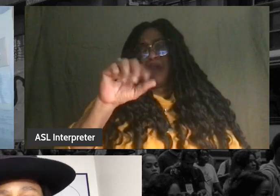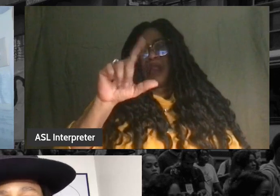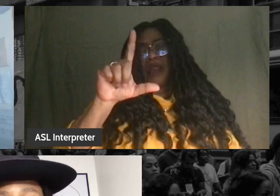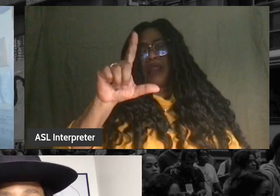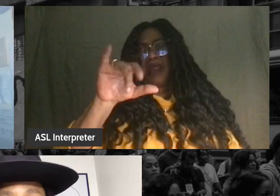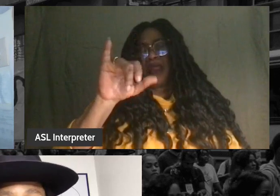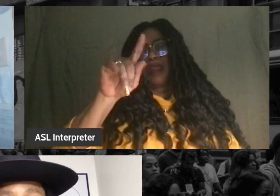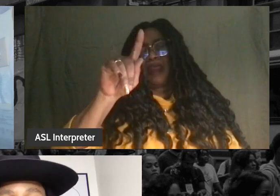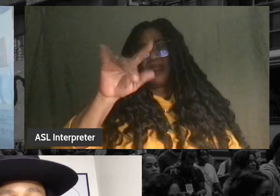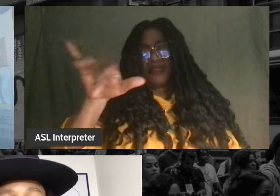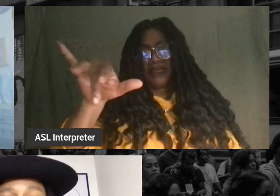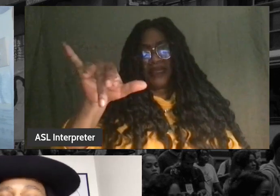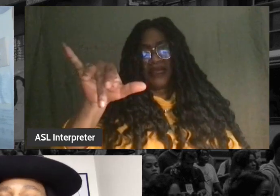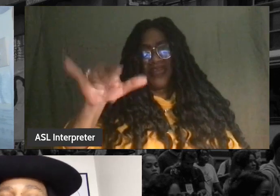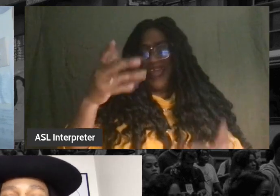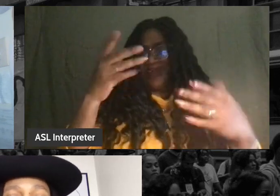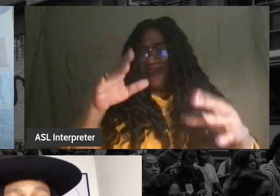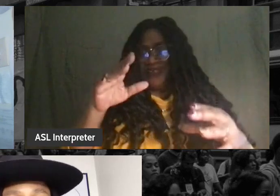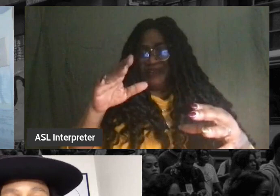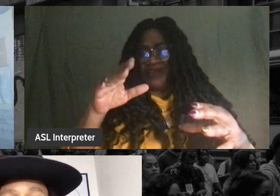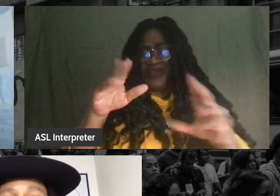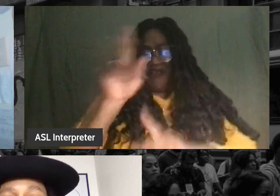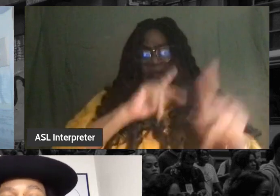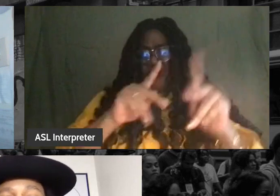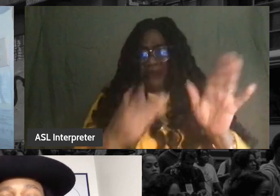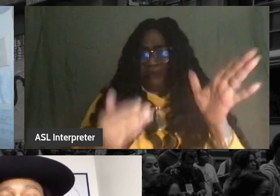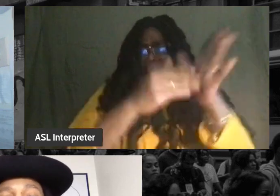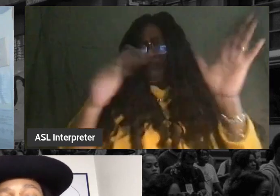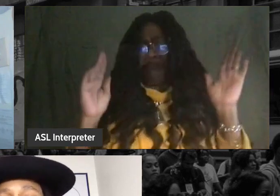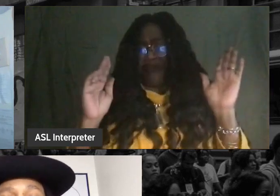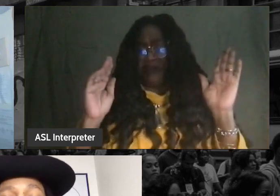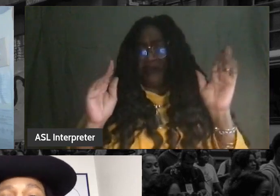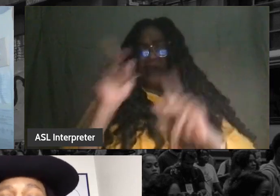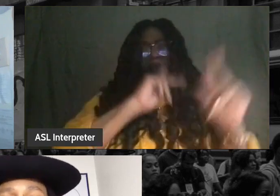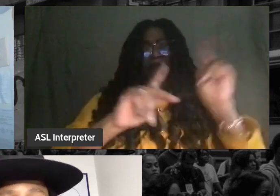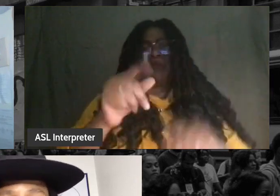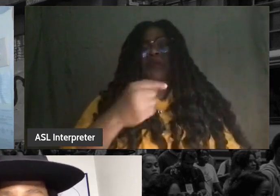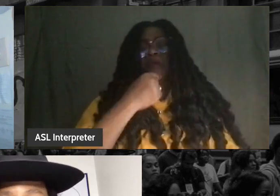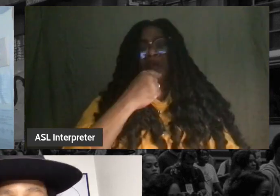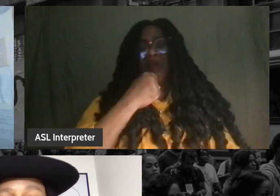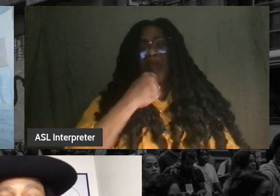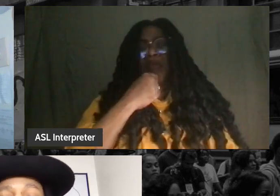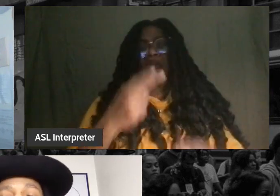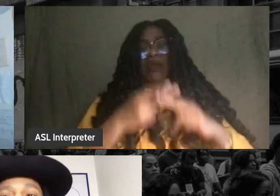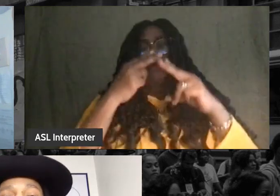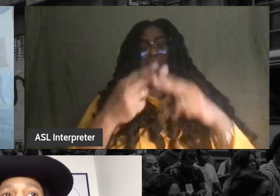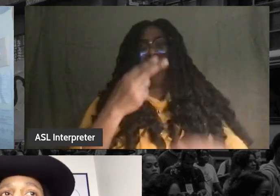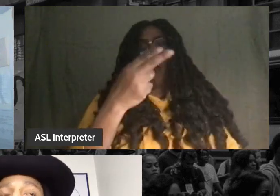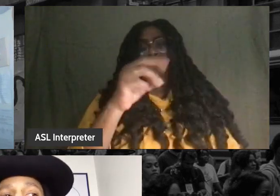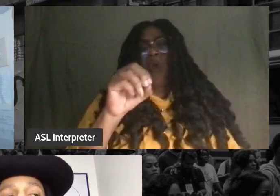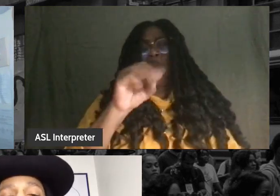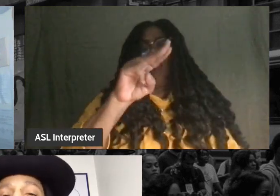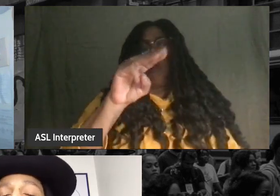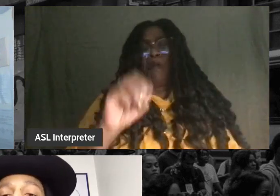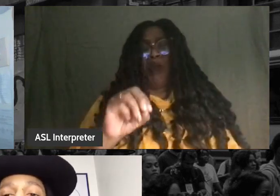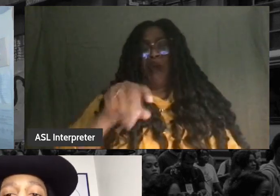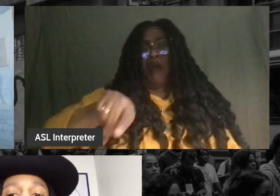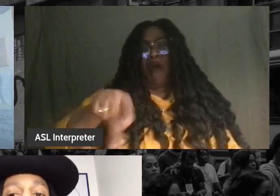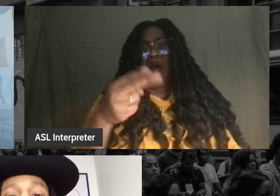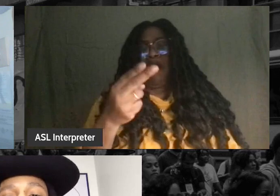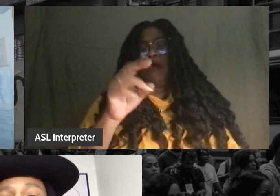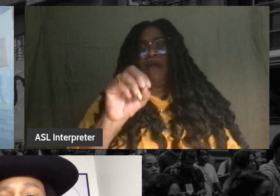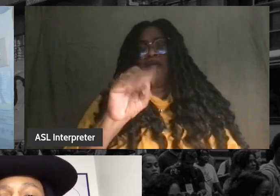of homophobia. Then when I got older and had already came out to my family and friends, it became even